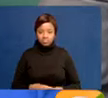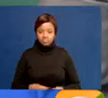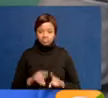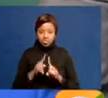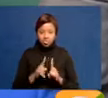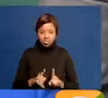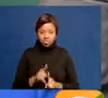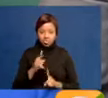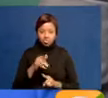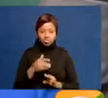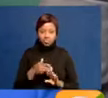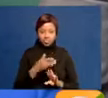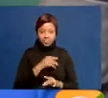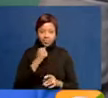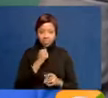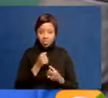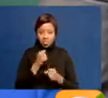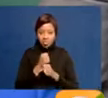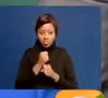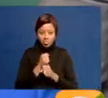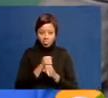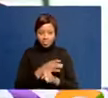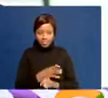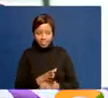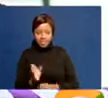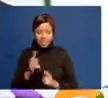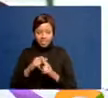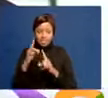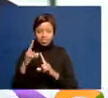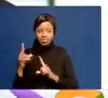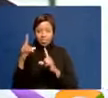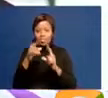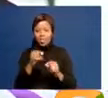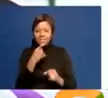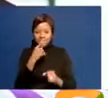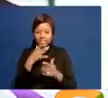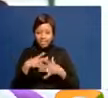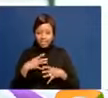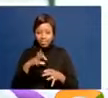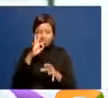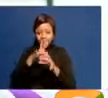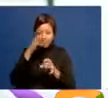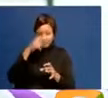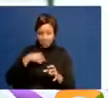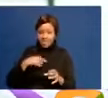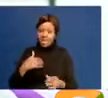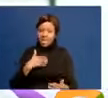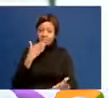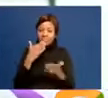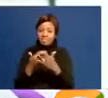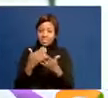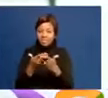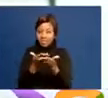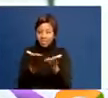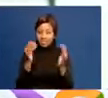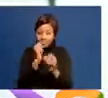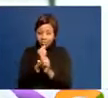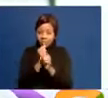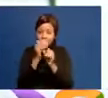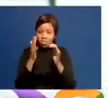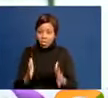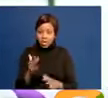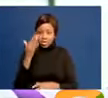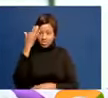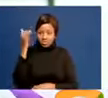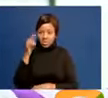ingine tafauti na sisi, najua uliambia wafanyikazi wanipigie kura. Na nashukuru wafanyikazi kwa sababu mlinipigia kura, but